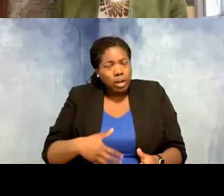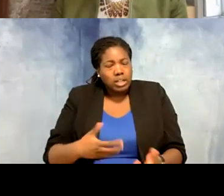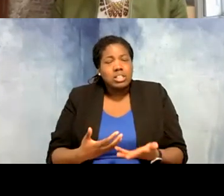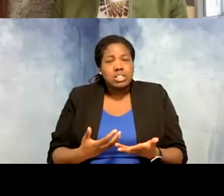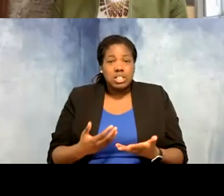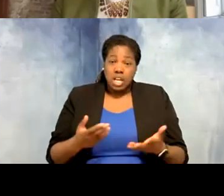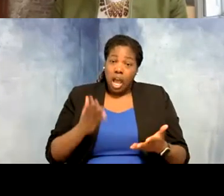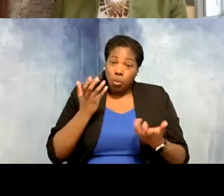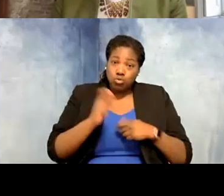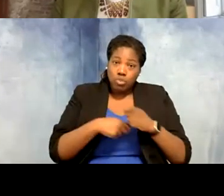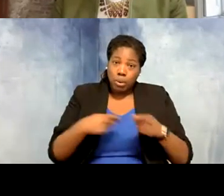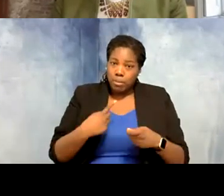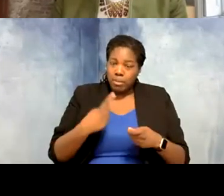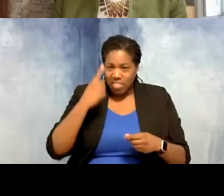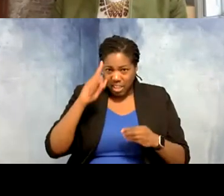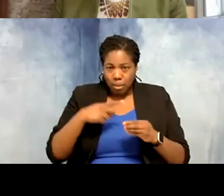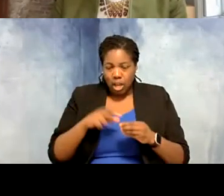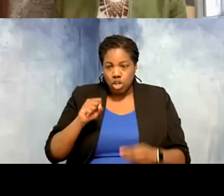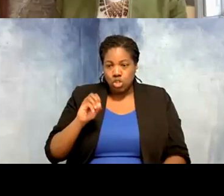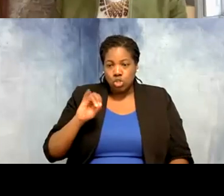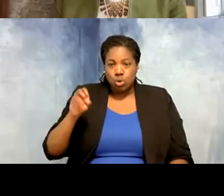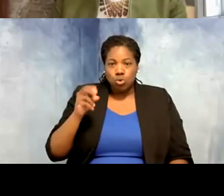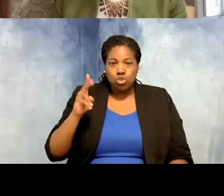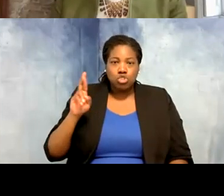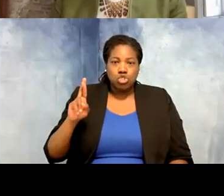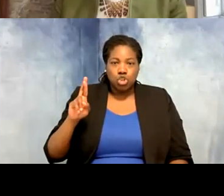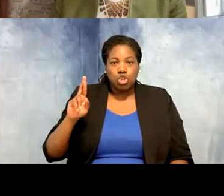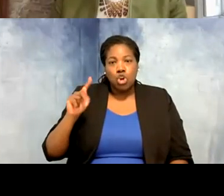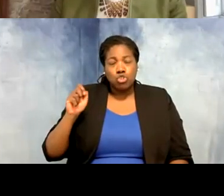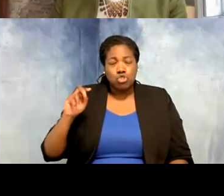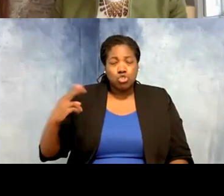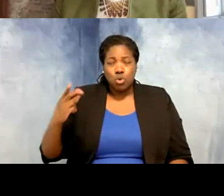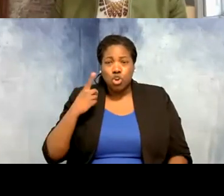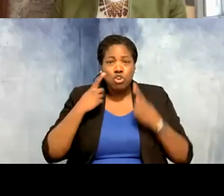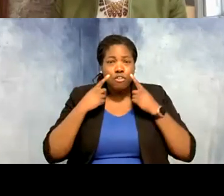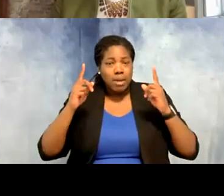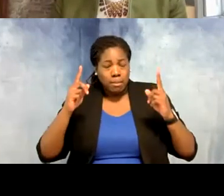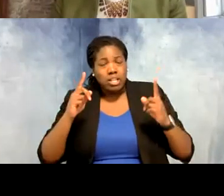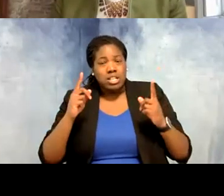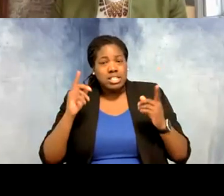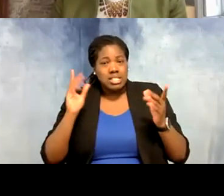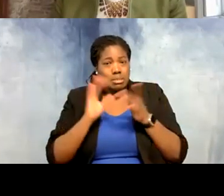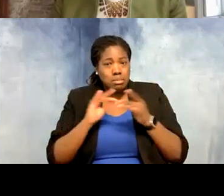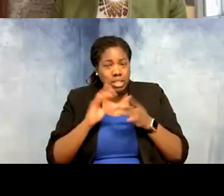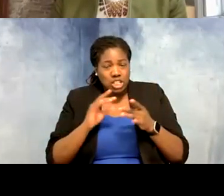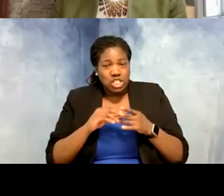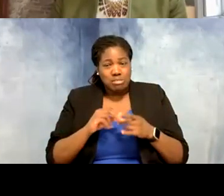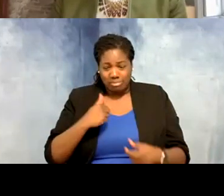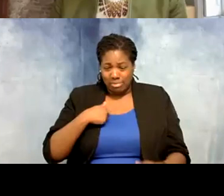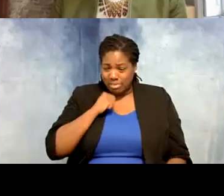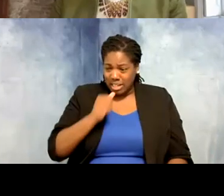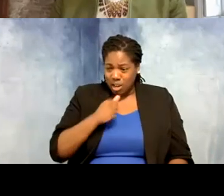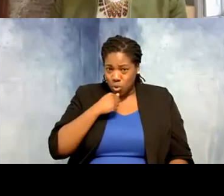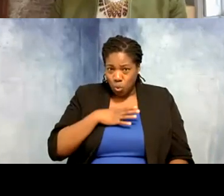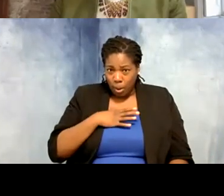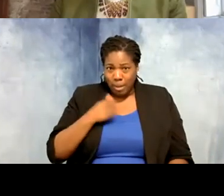so I close with thinking about Sojourner Truth and that famous speech that she had, "Ain't I a Woman?" And in that speech, she said, "And I